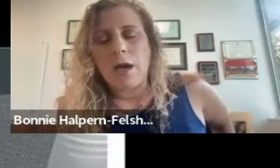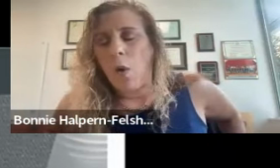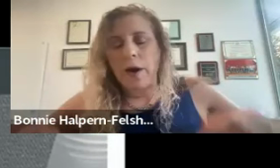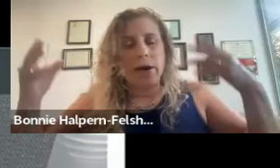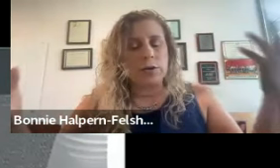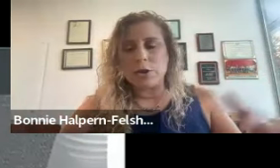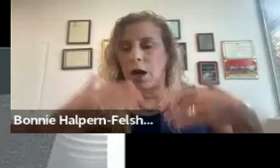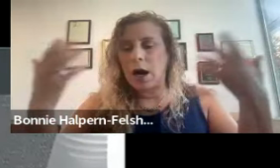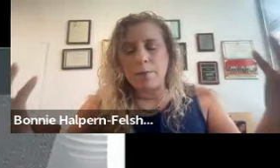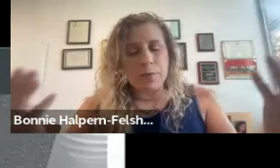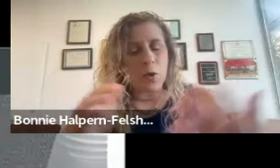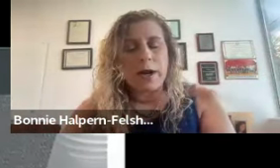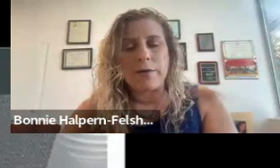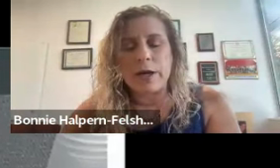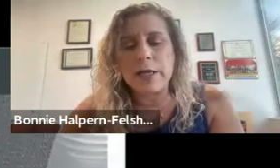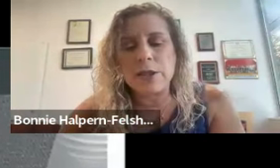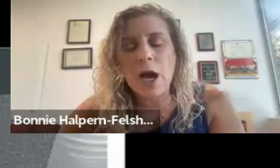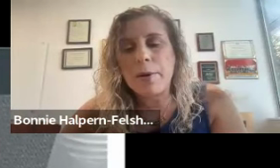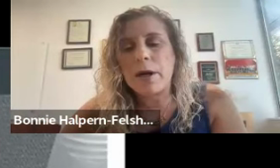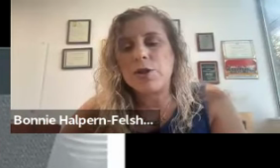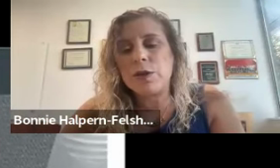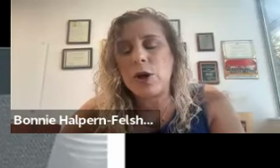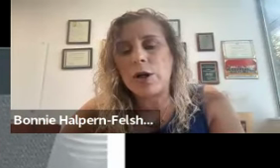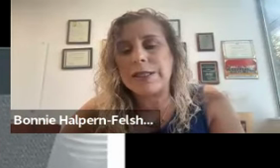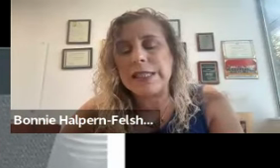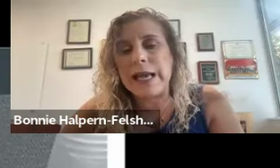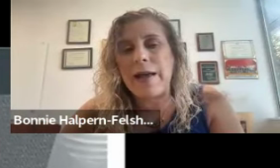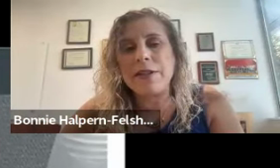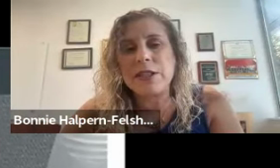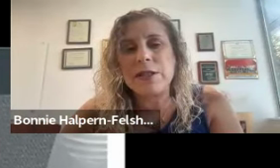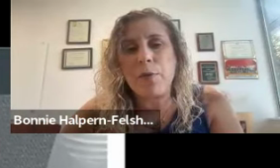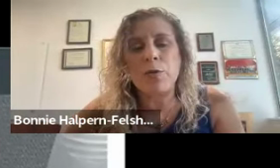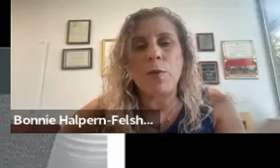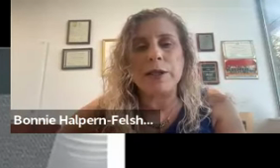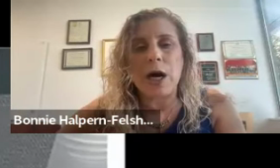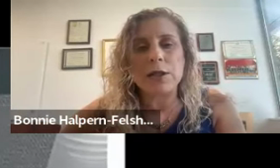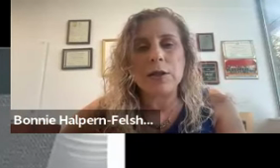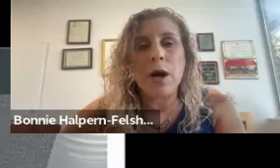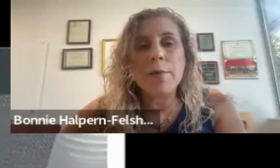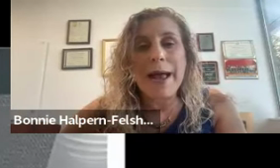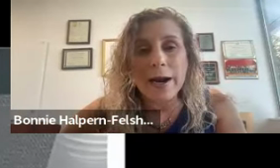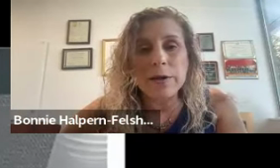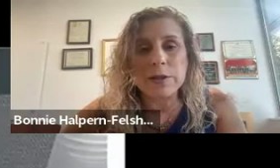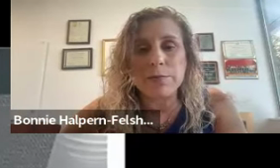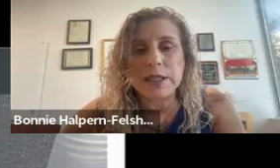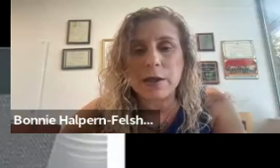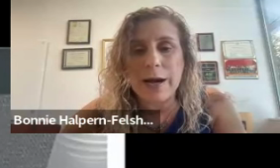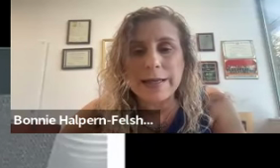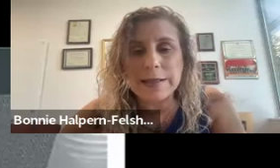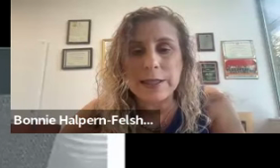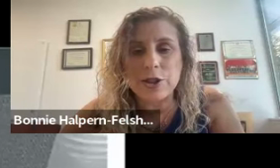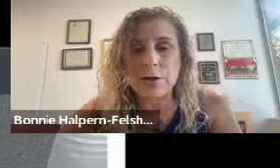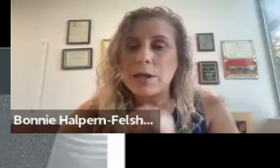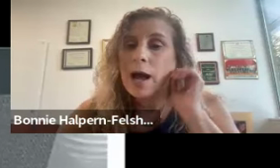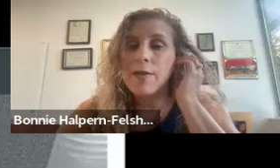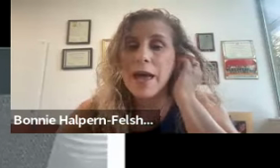cannabis, oils, whatever it is, but also it's hard to see. And this is important when we talk to parents in particular